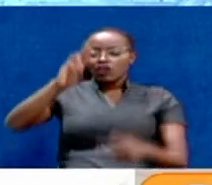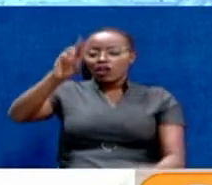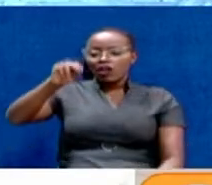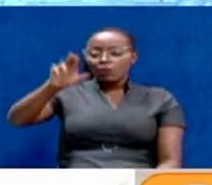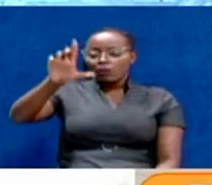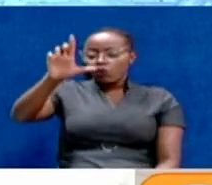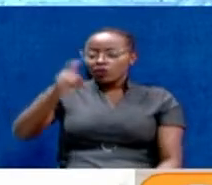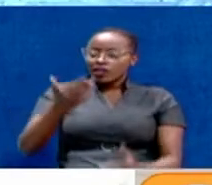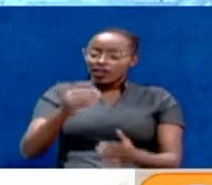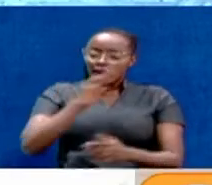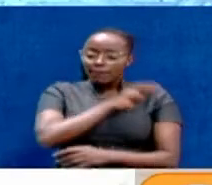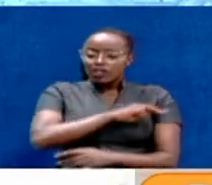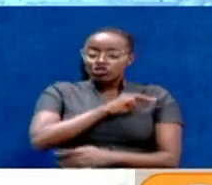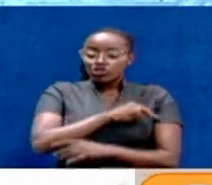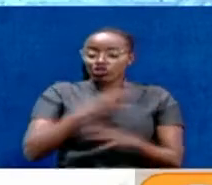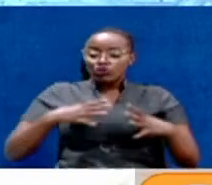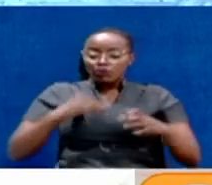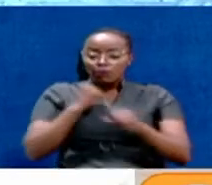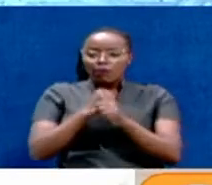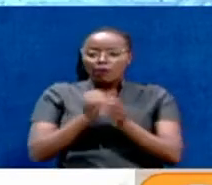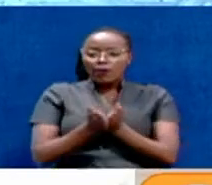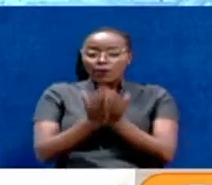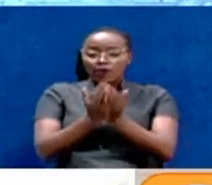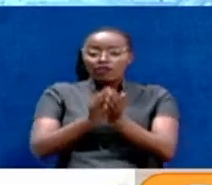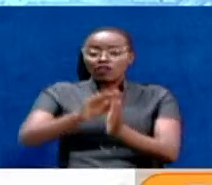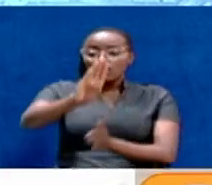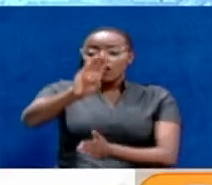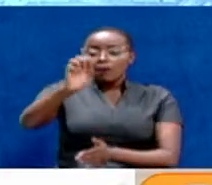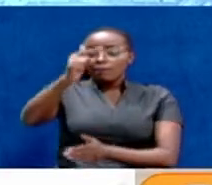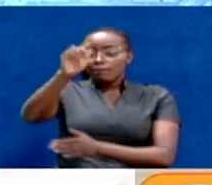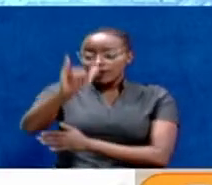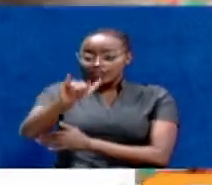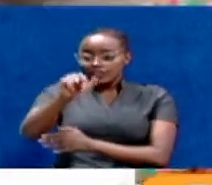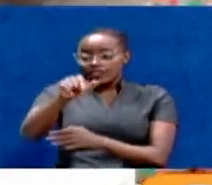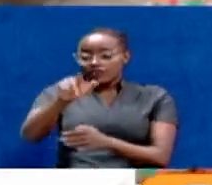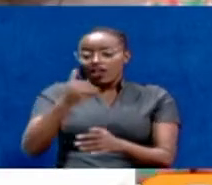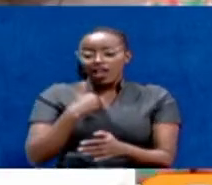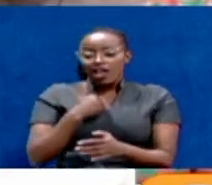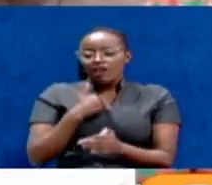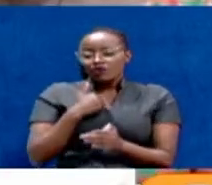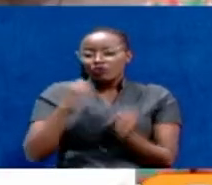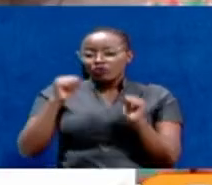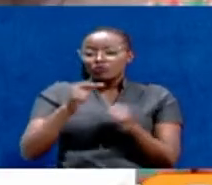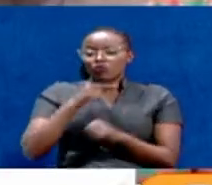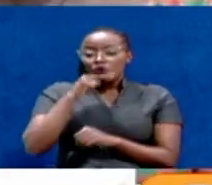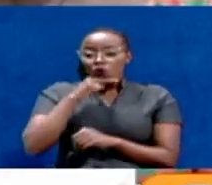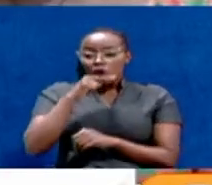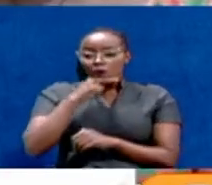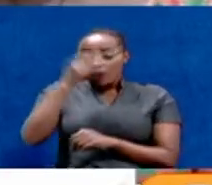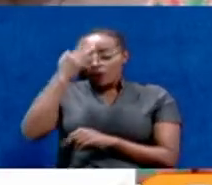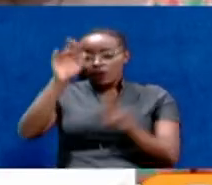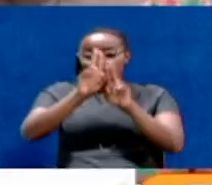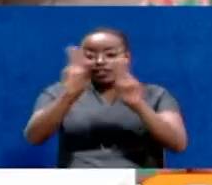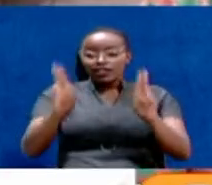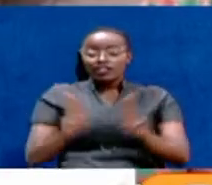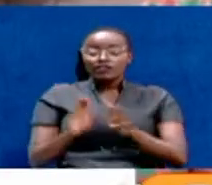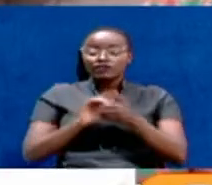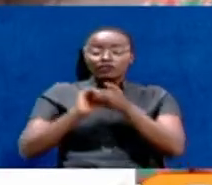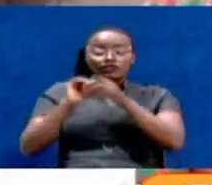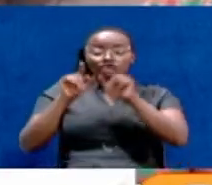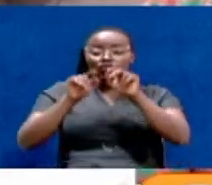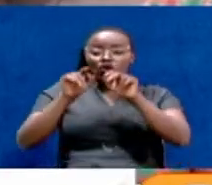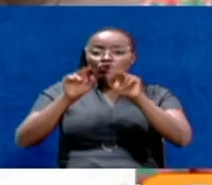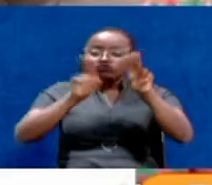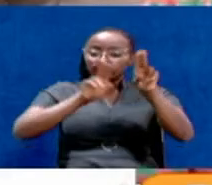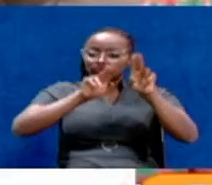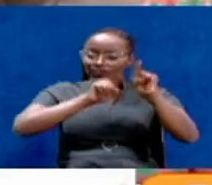Muli, Mission to Seafarers, and he's touching on an issue where Betty McKenna is most best placed to talk about, because she's with the International Federation of Transport Workers,